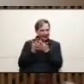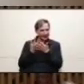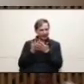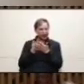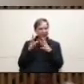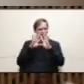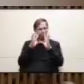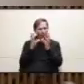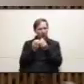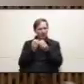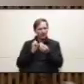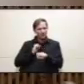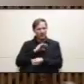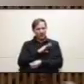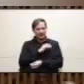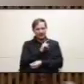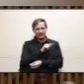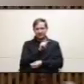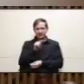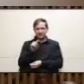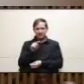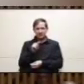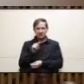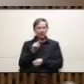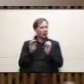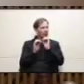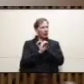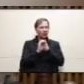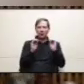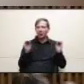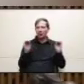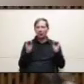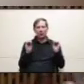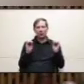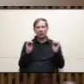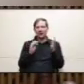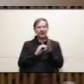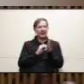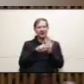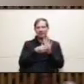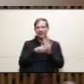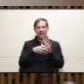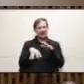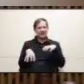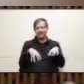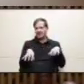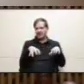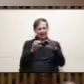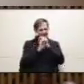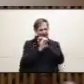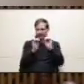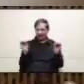employees and all of them, no one has been charged with any criminal activity.